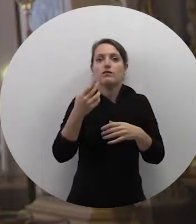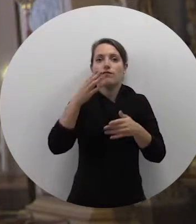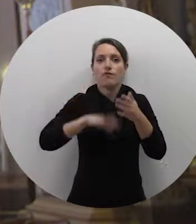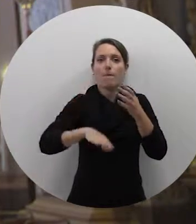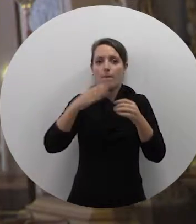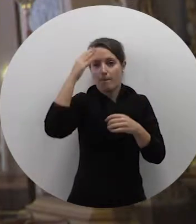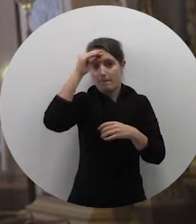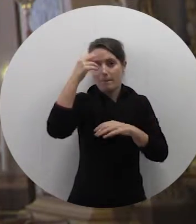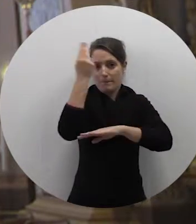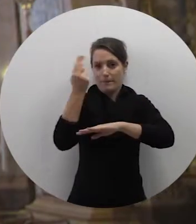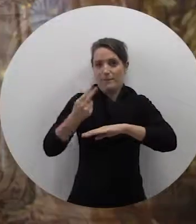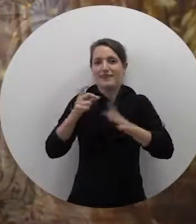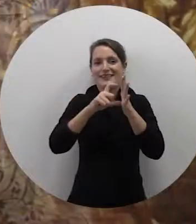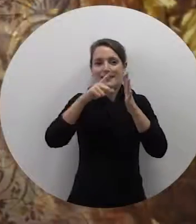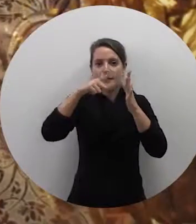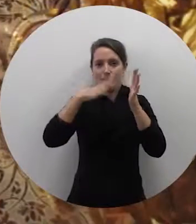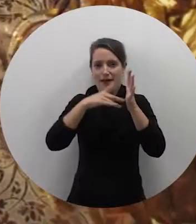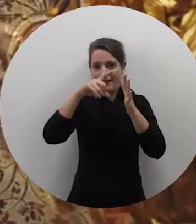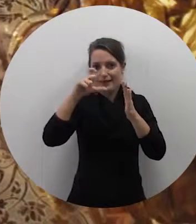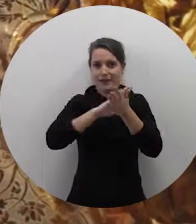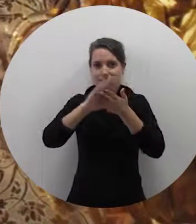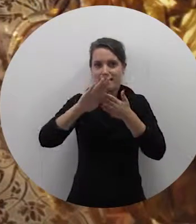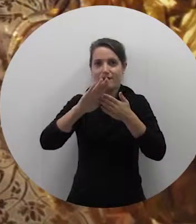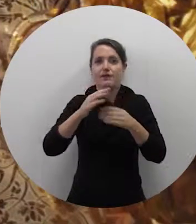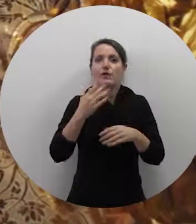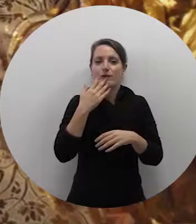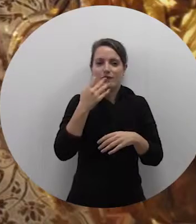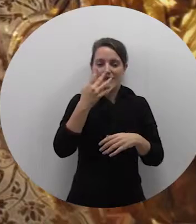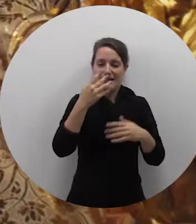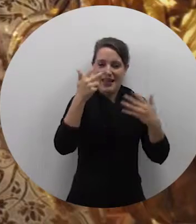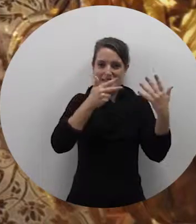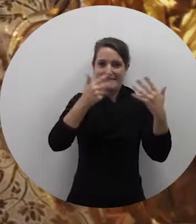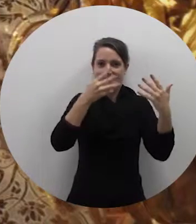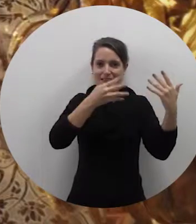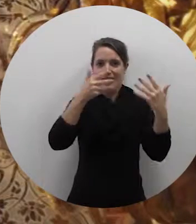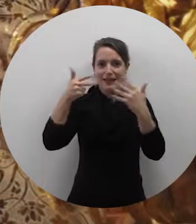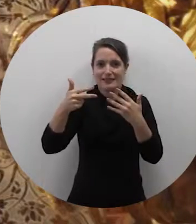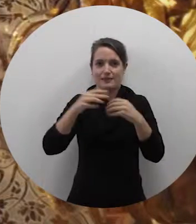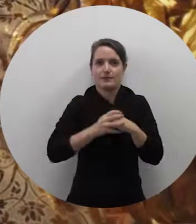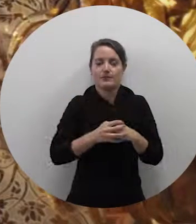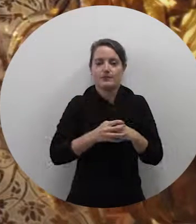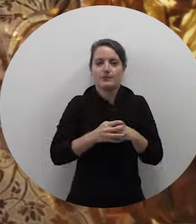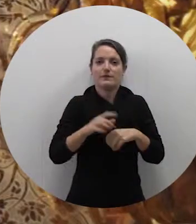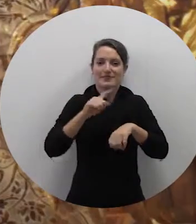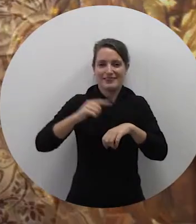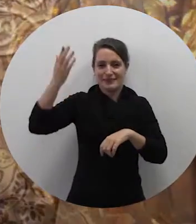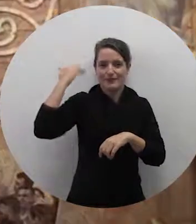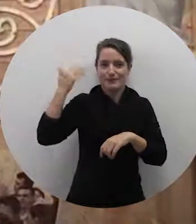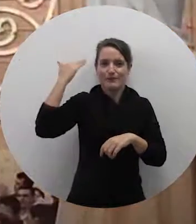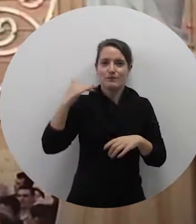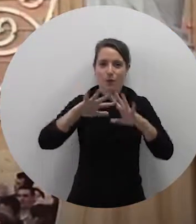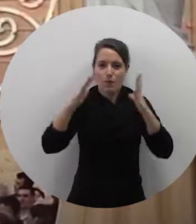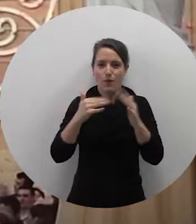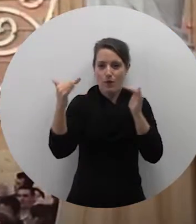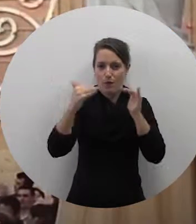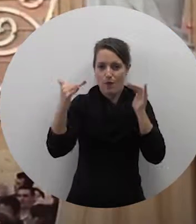Paul Camilleri Cauchi. The titular statue is the work of Salvatore de Mec and was completed